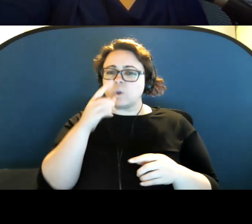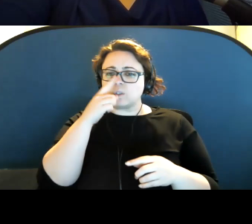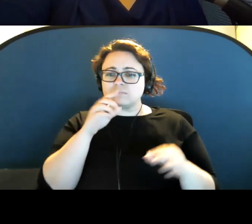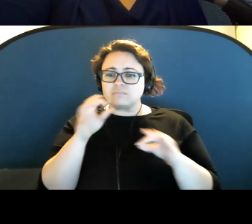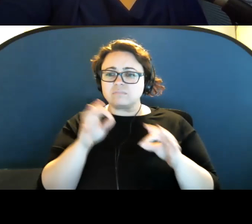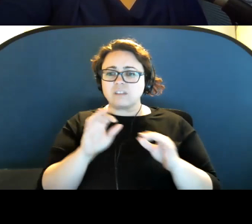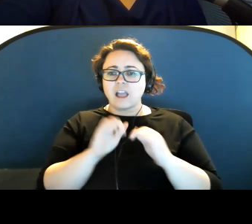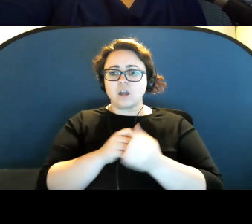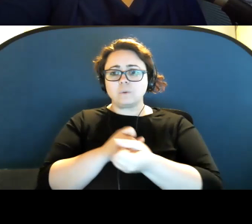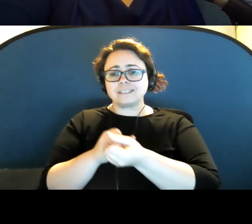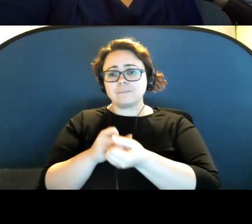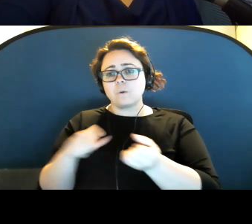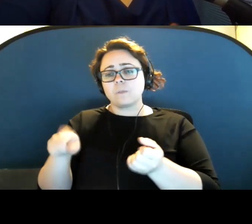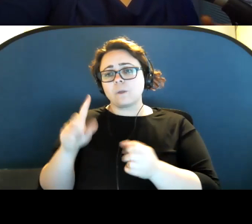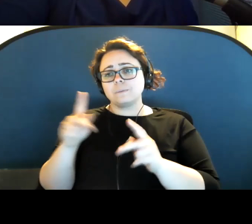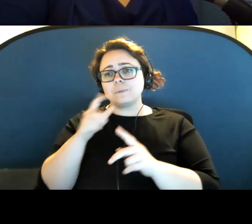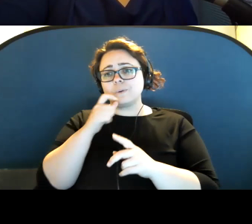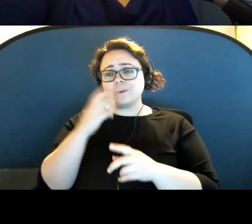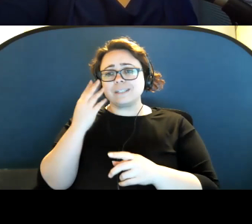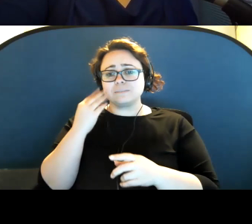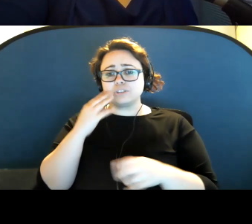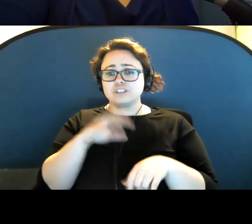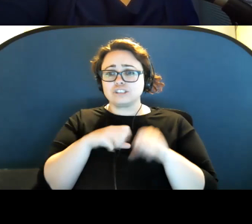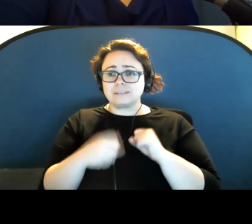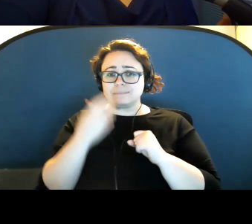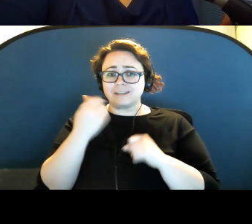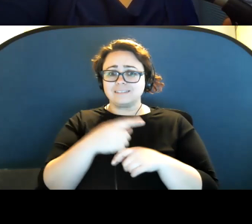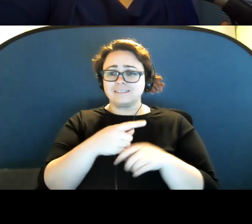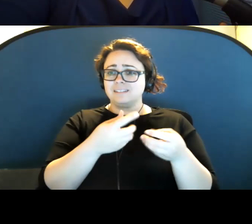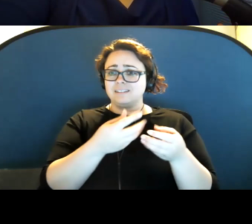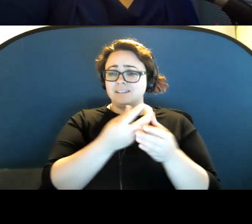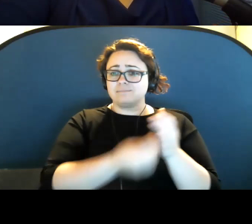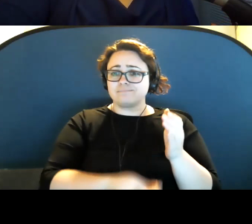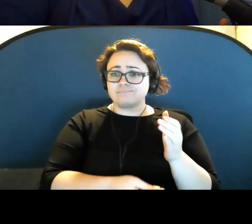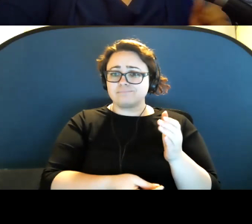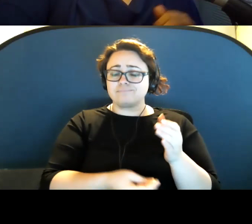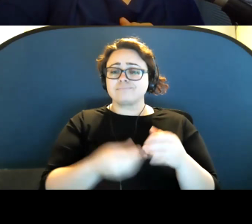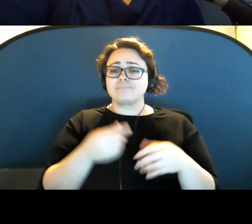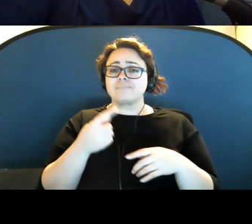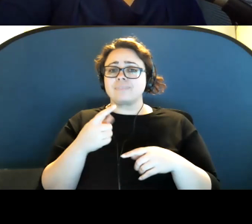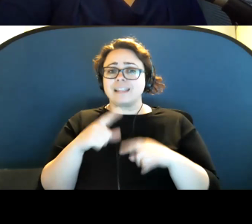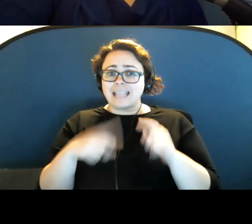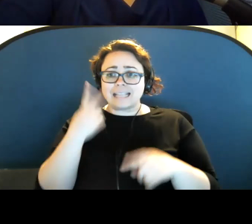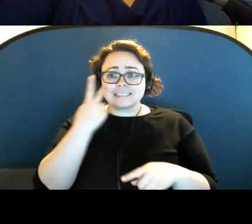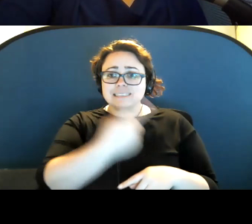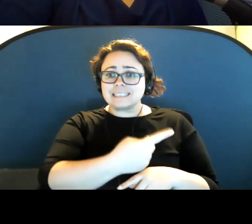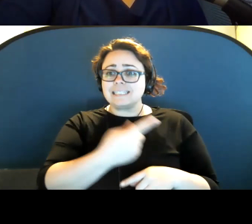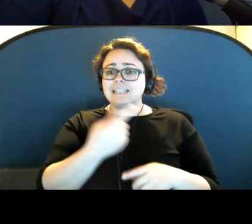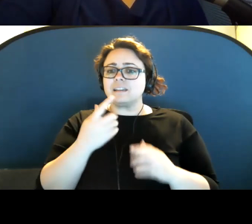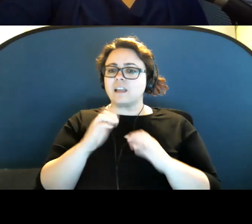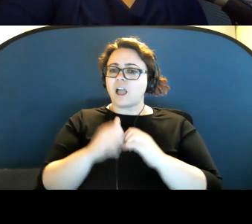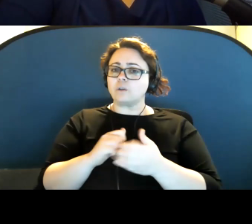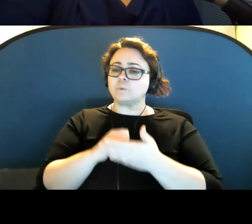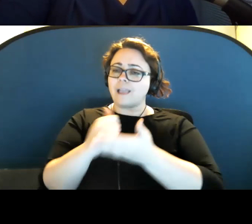support the caregivers who are experiencing grief because they've lost someone or because they can't see them? How can we help the